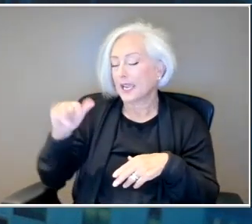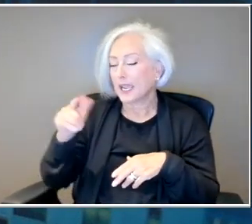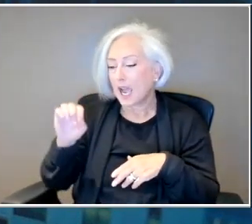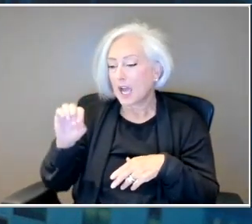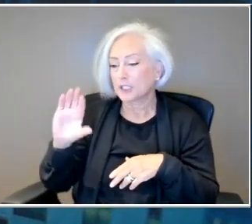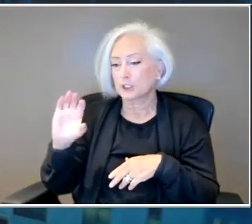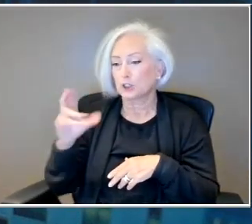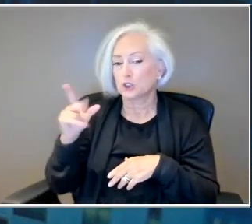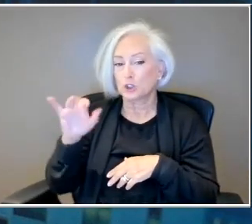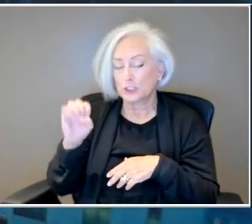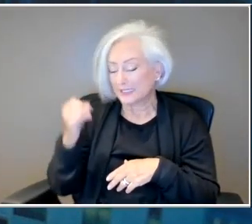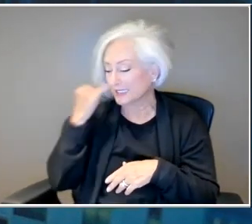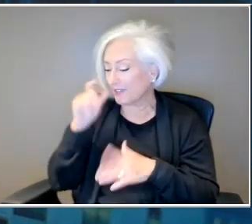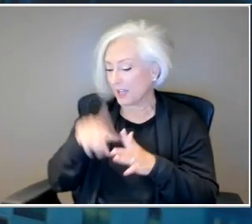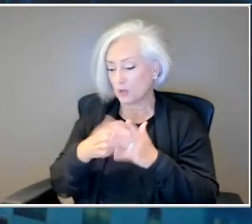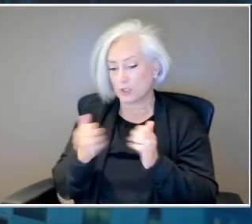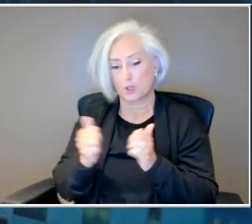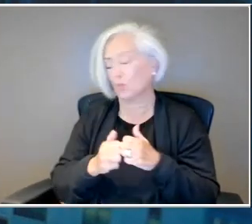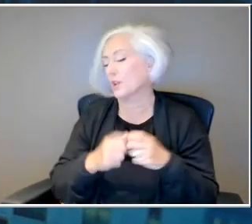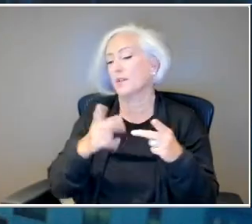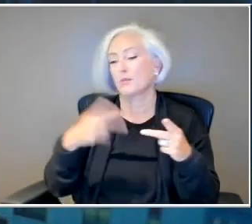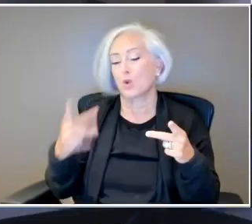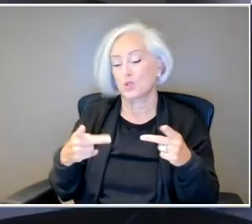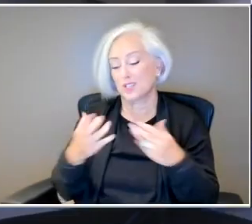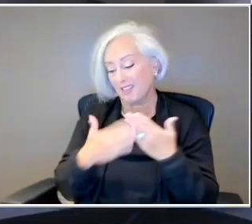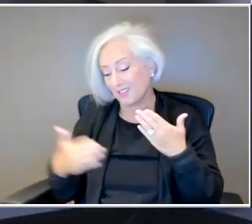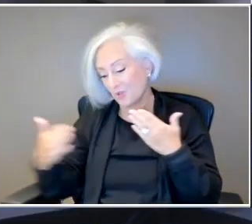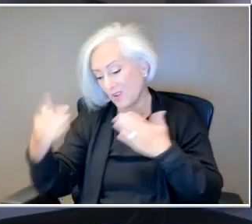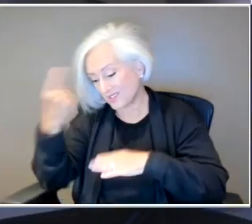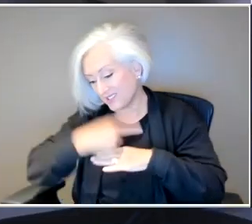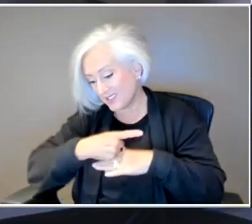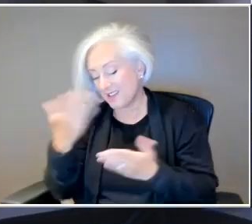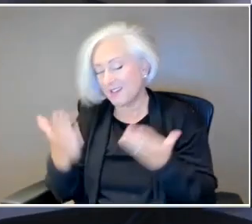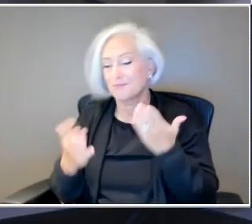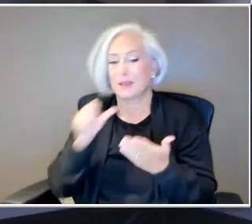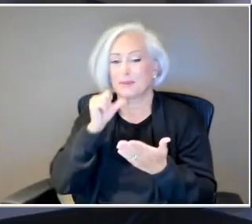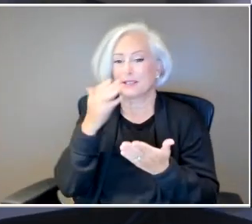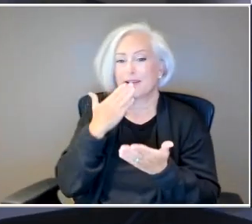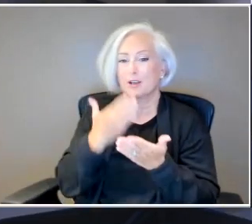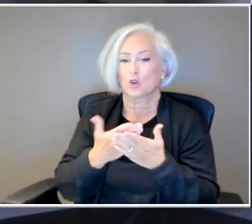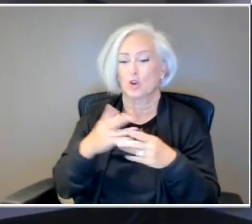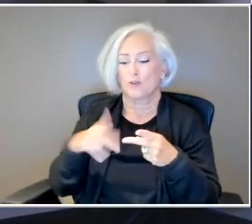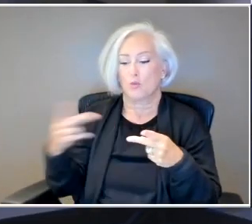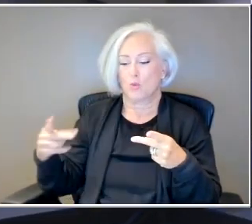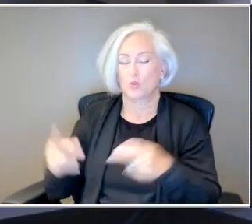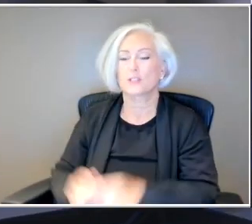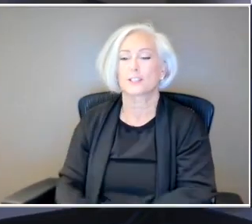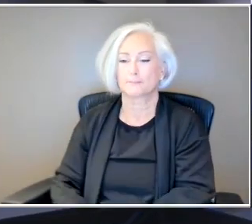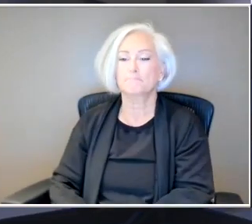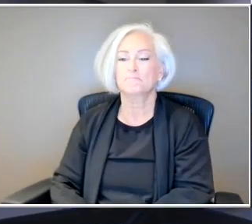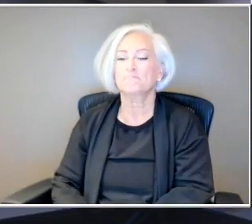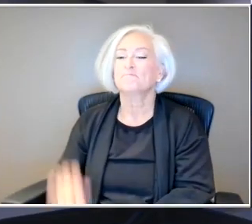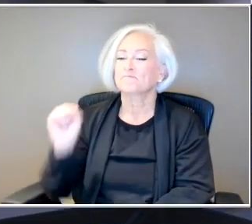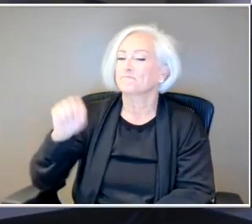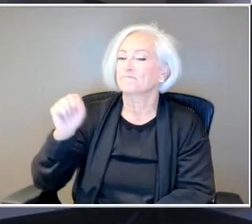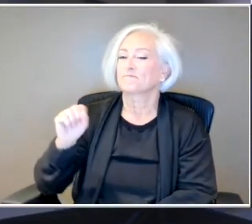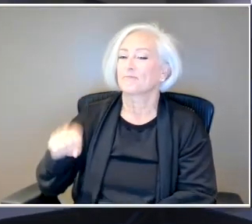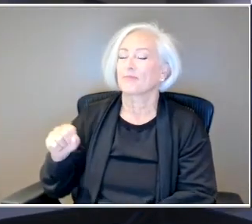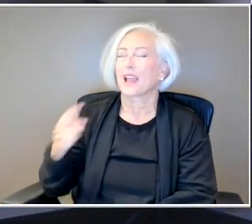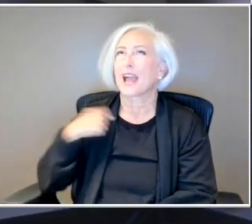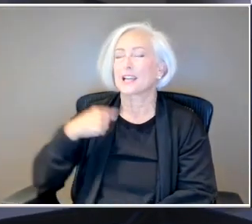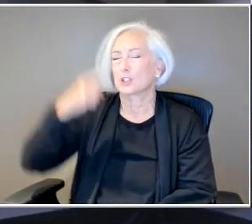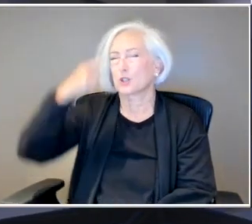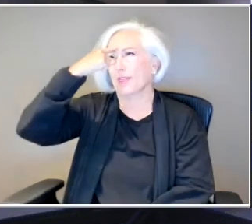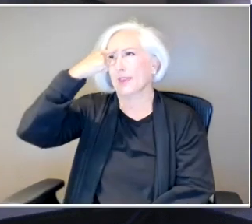it may not go as well with the protein. So docs are both shaking their head. The protein, I know I had to rethink protein in my